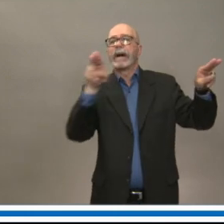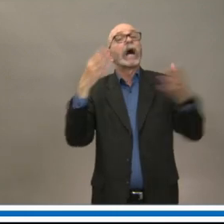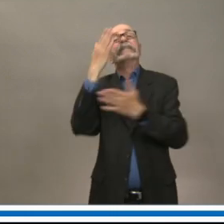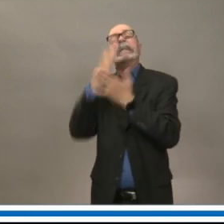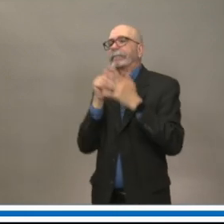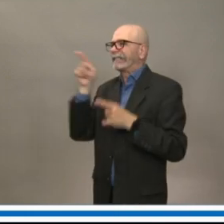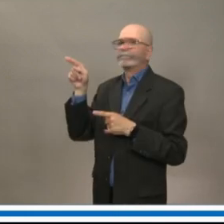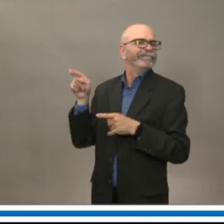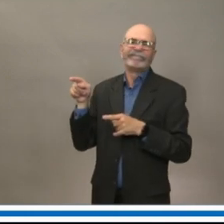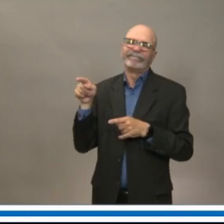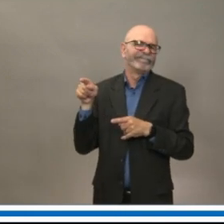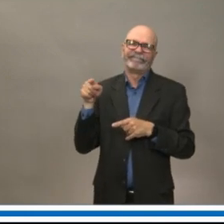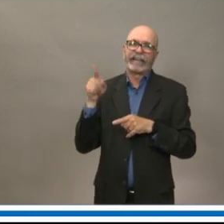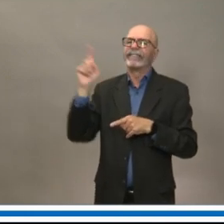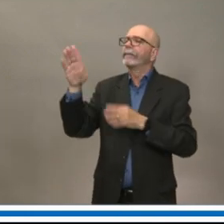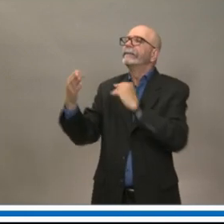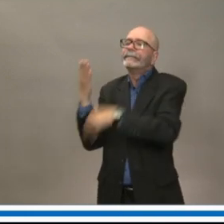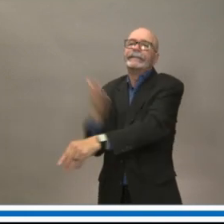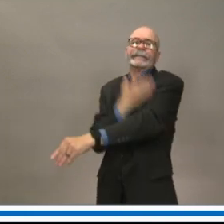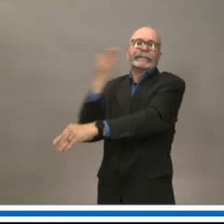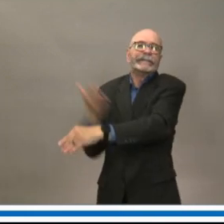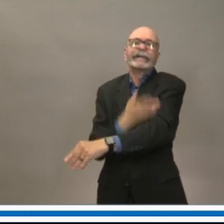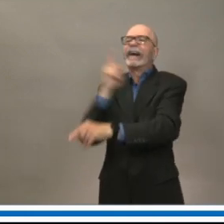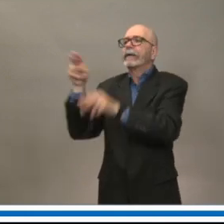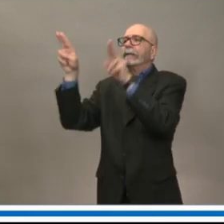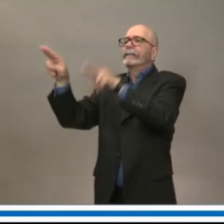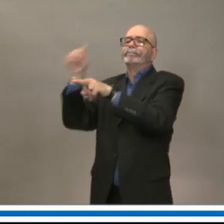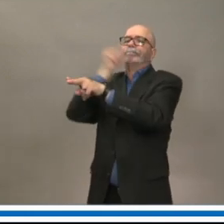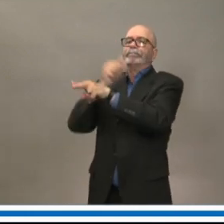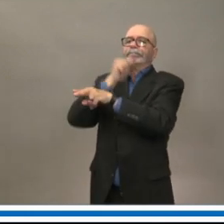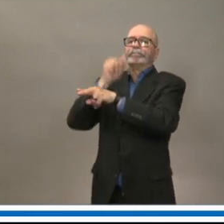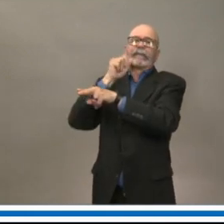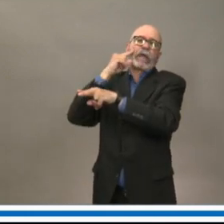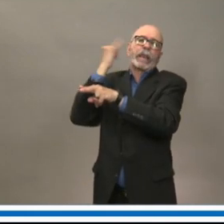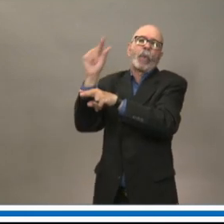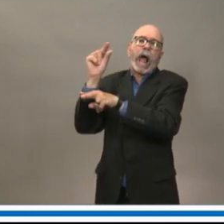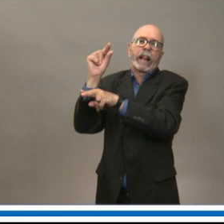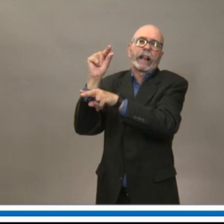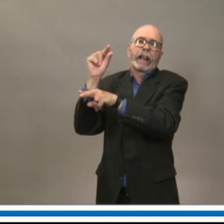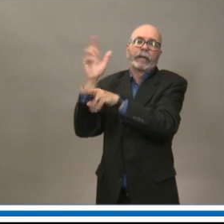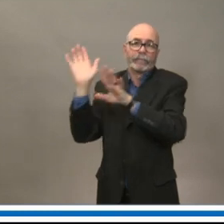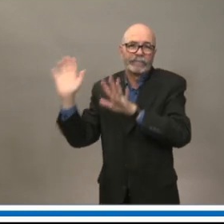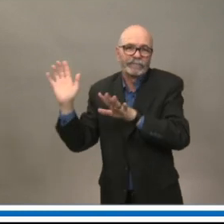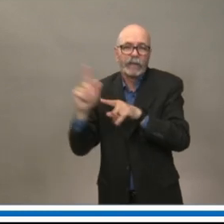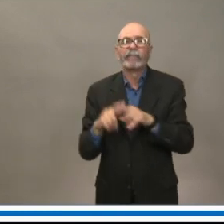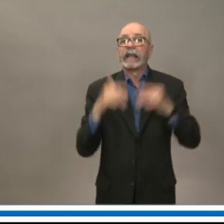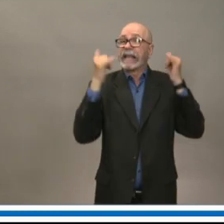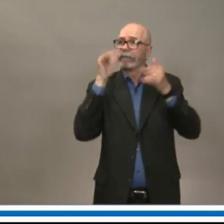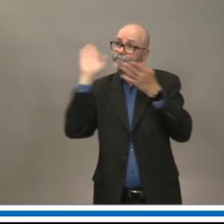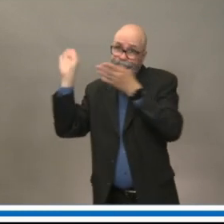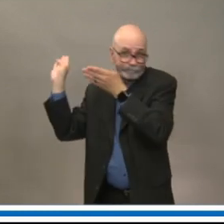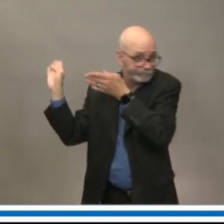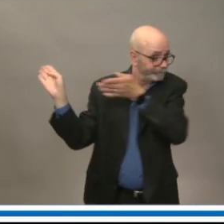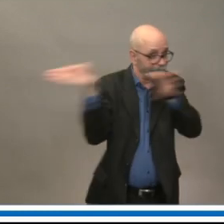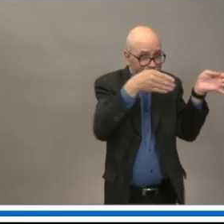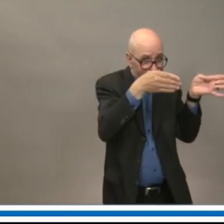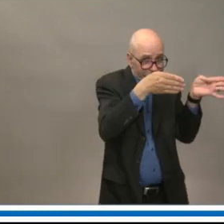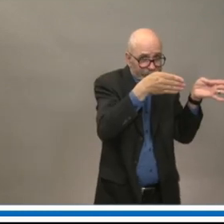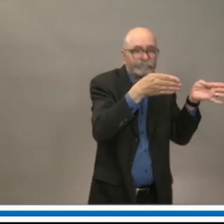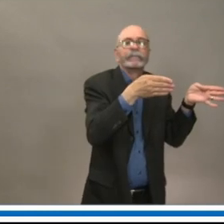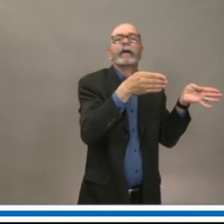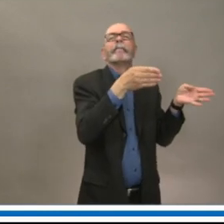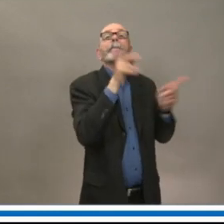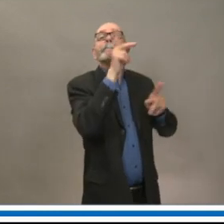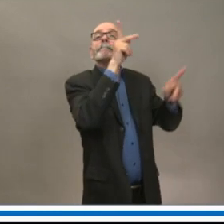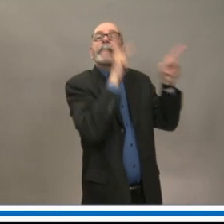renovation, we would look at those. But right now, we're focused on working with the current infrastructure we have and those that are working day in